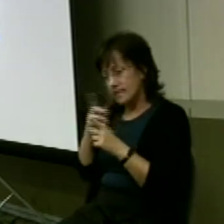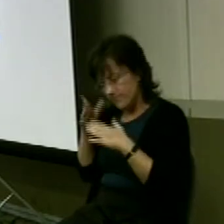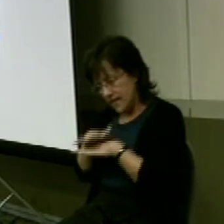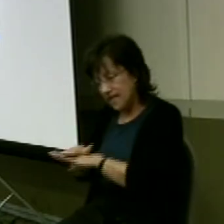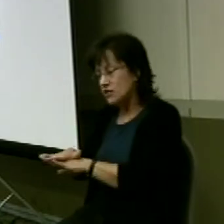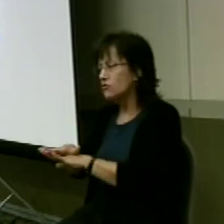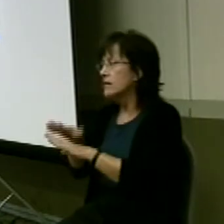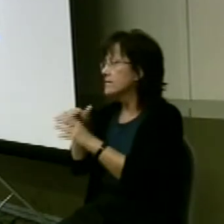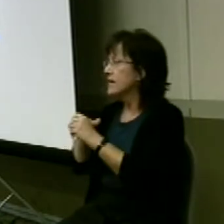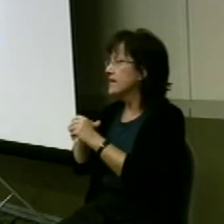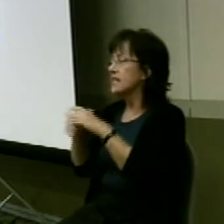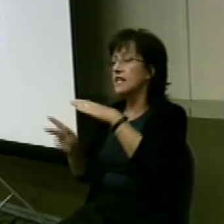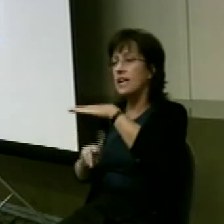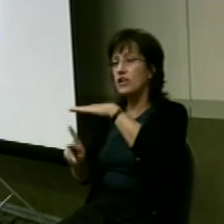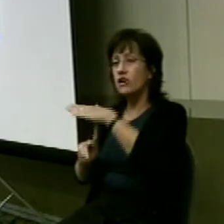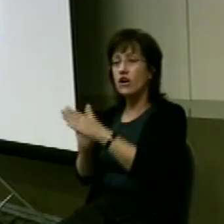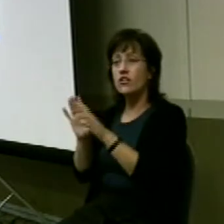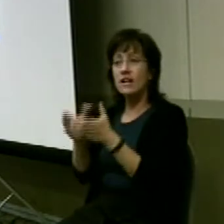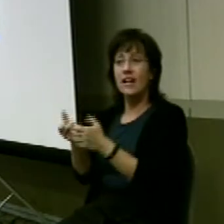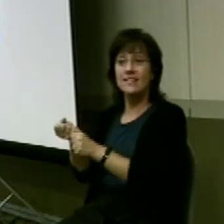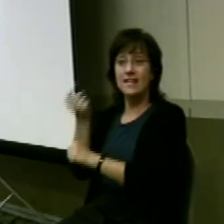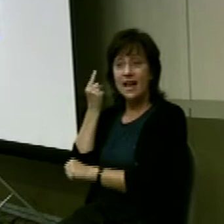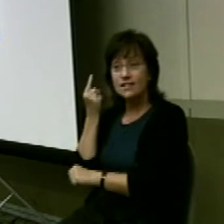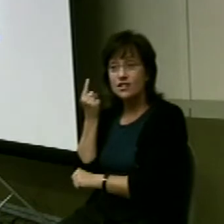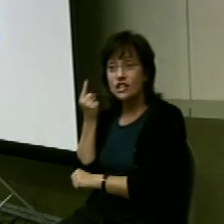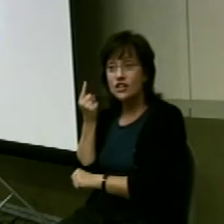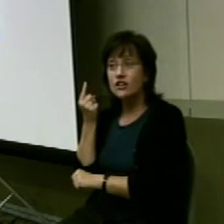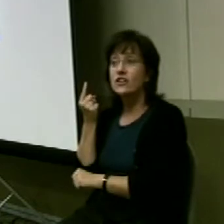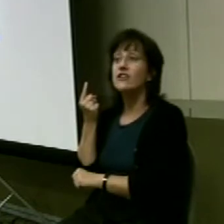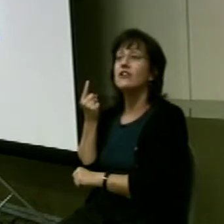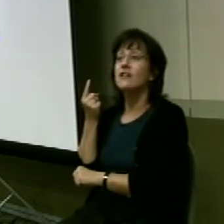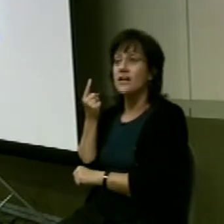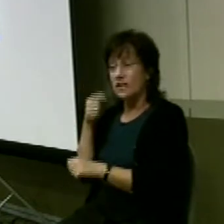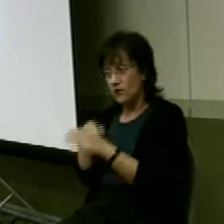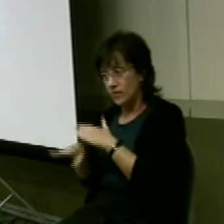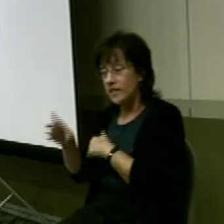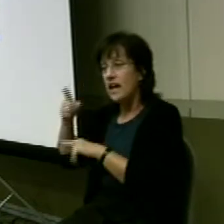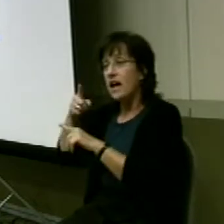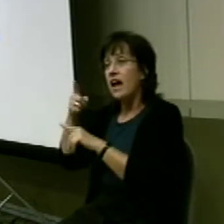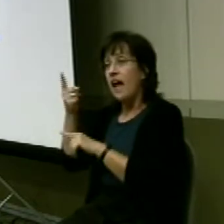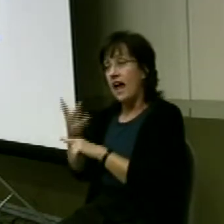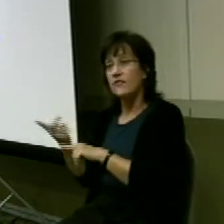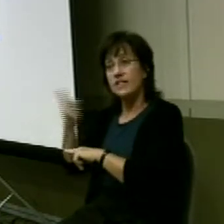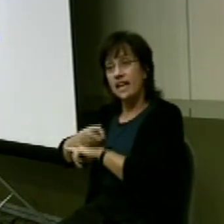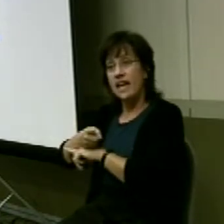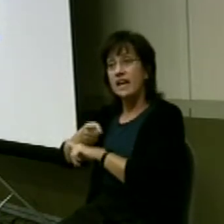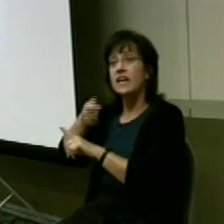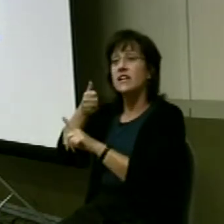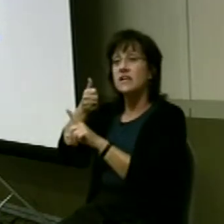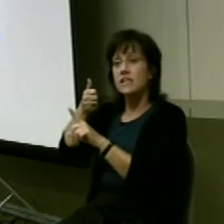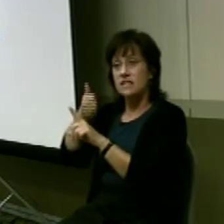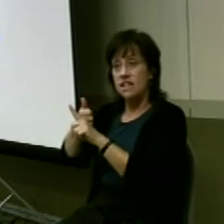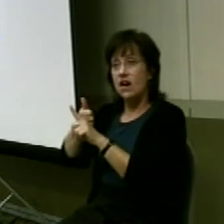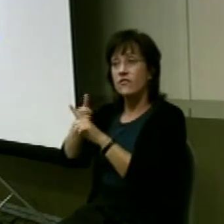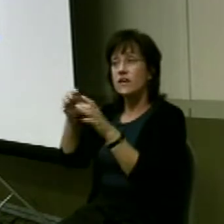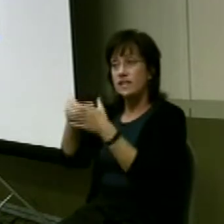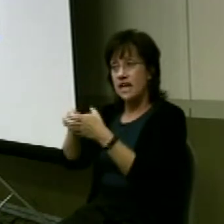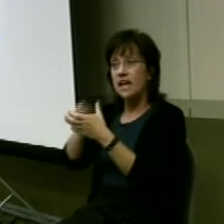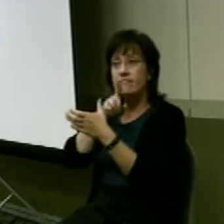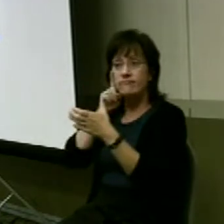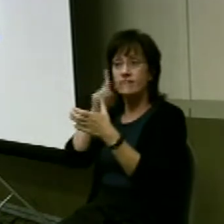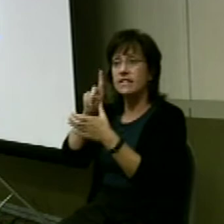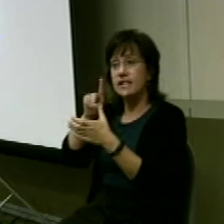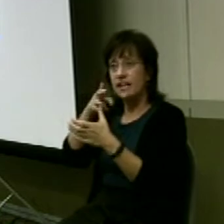He is mainstreamed into the kindergarten class last year. He went in, so he would be half a day in